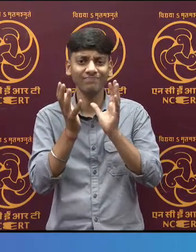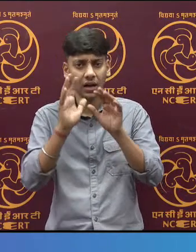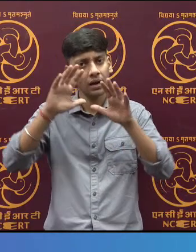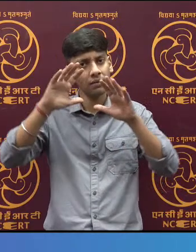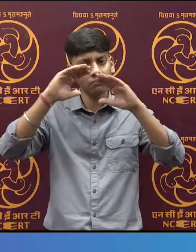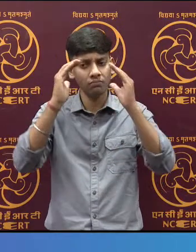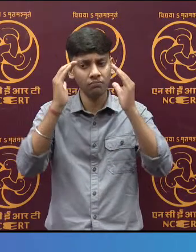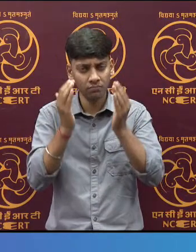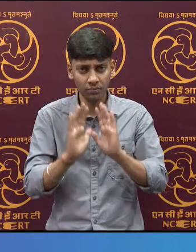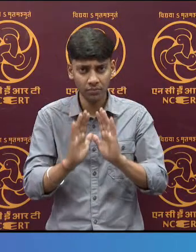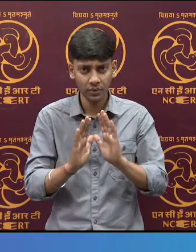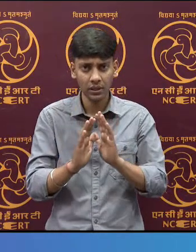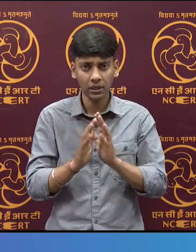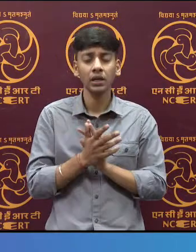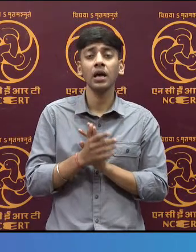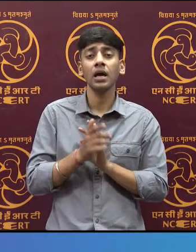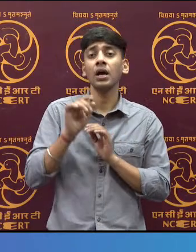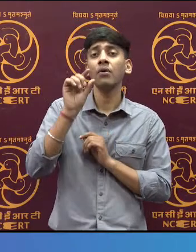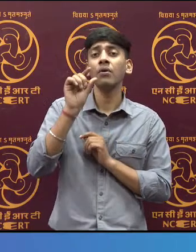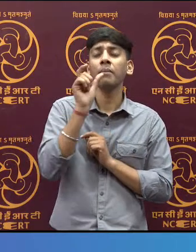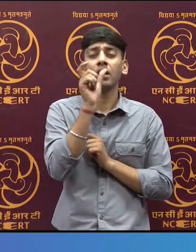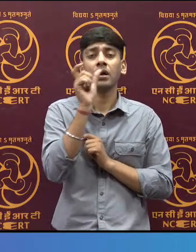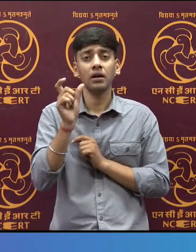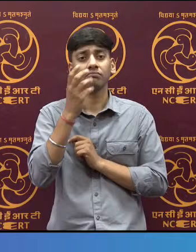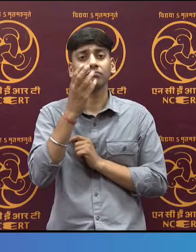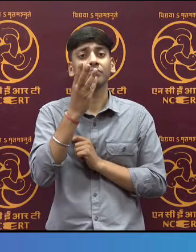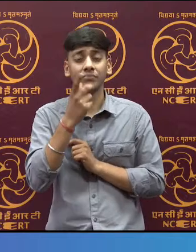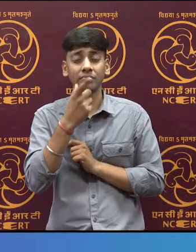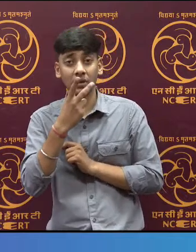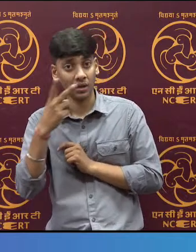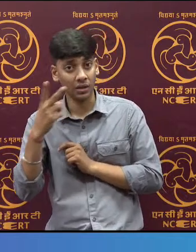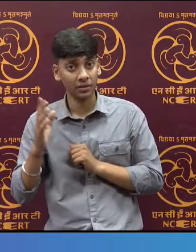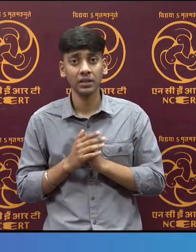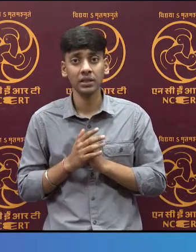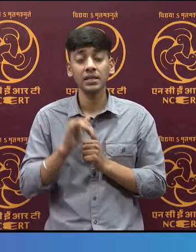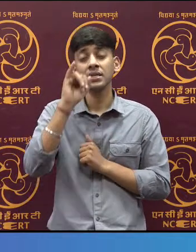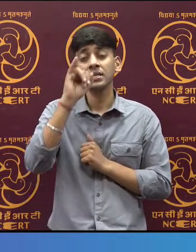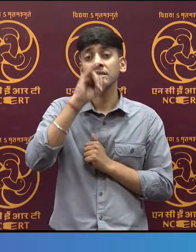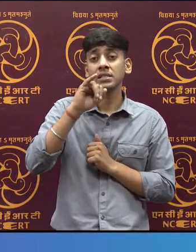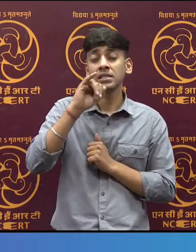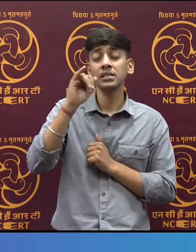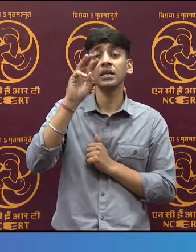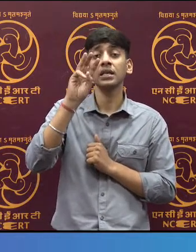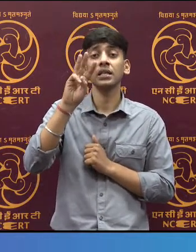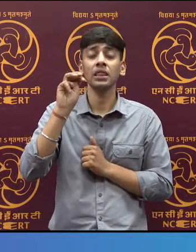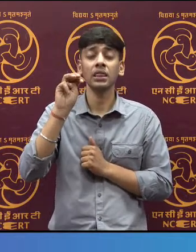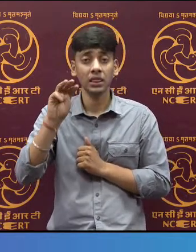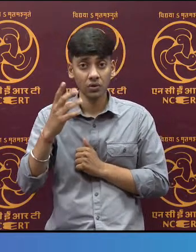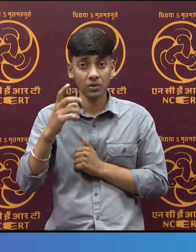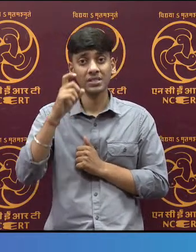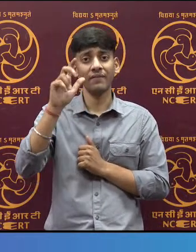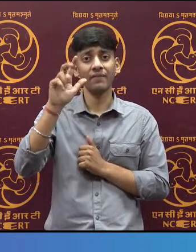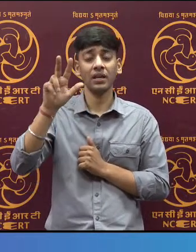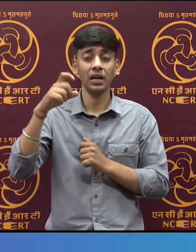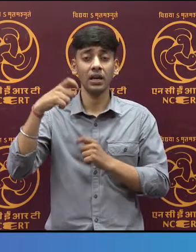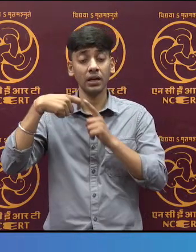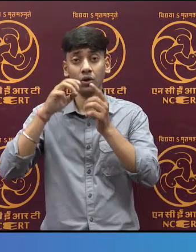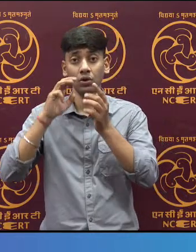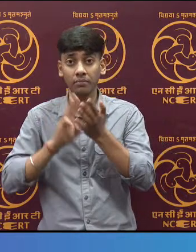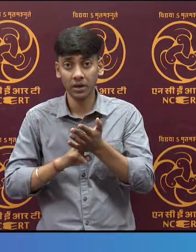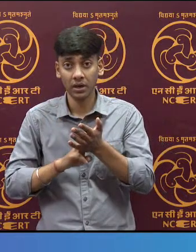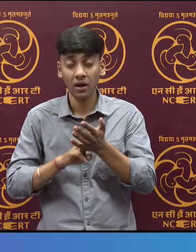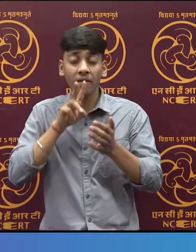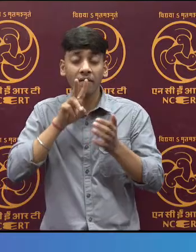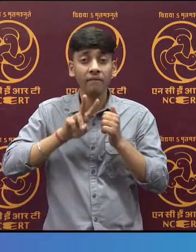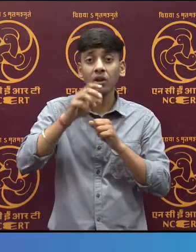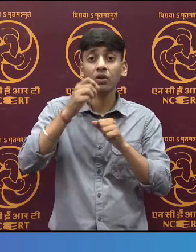is 63,057 kilometers and equatorial radius is 63,078 kilometers. So, the value of